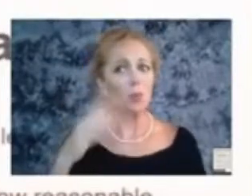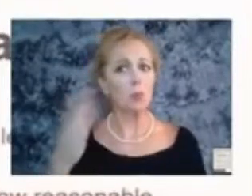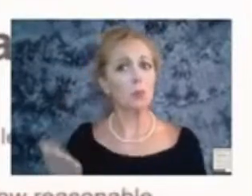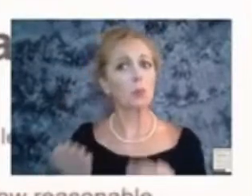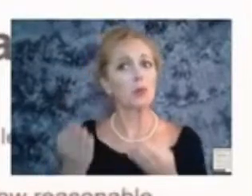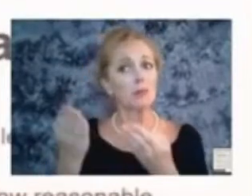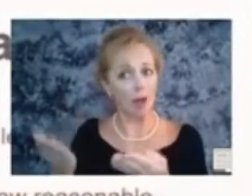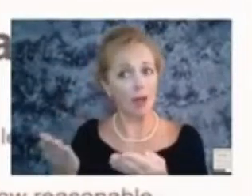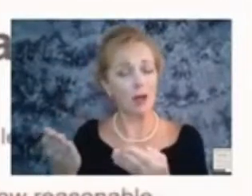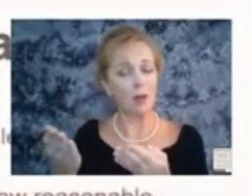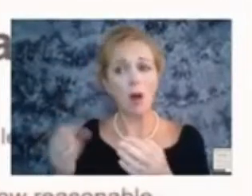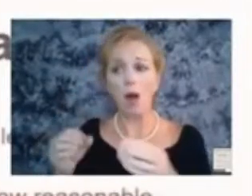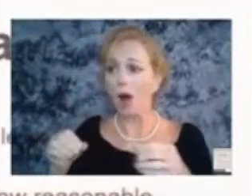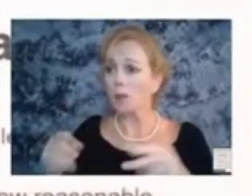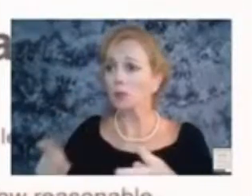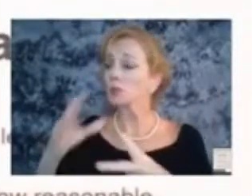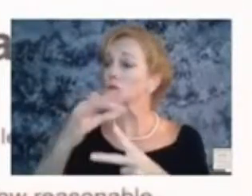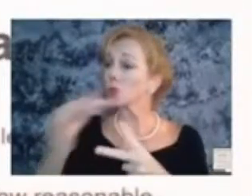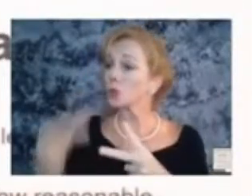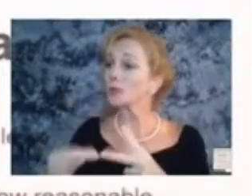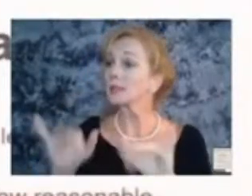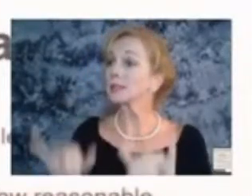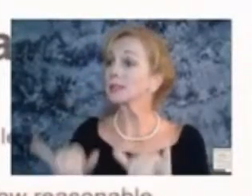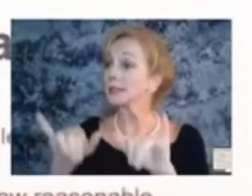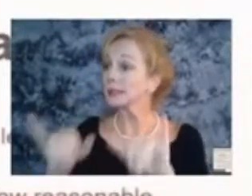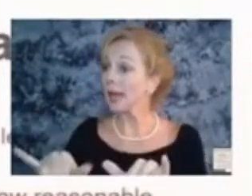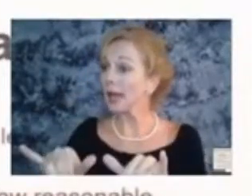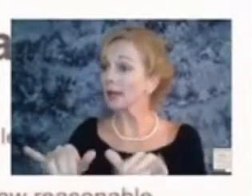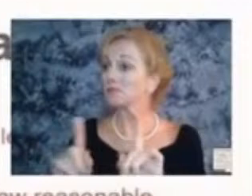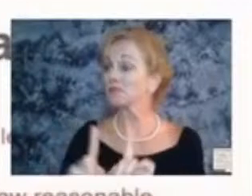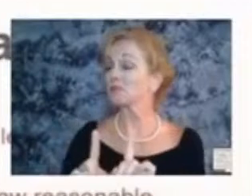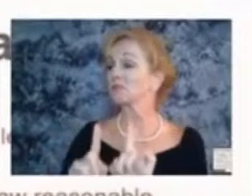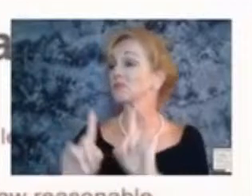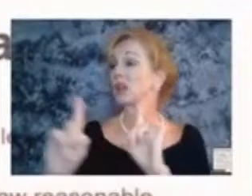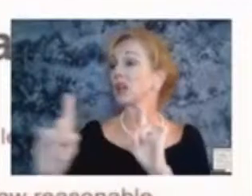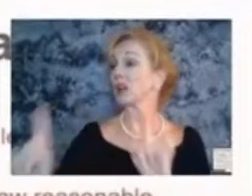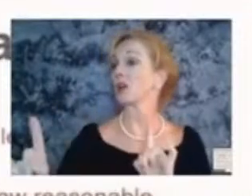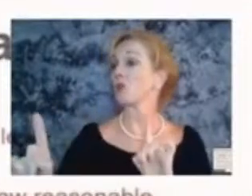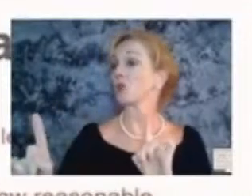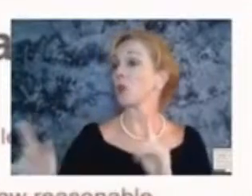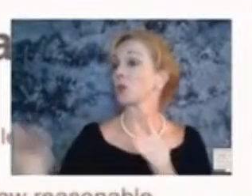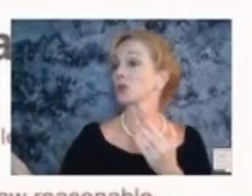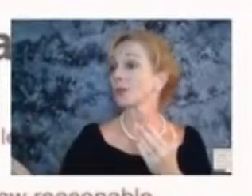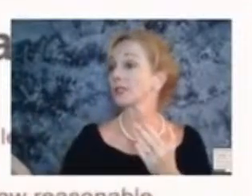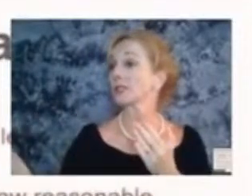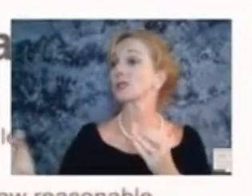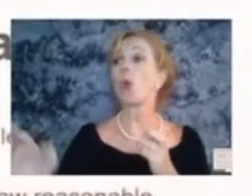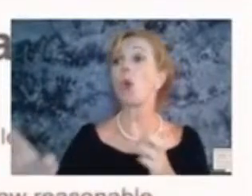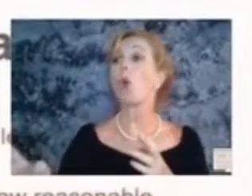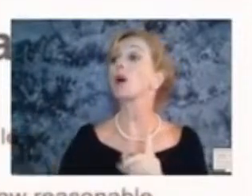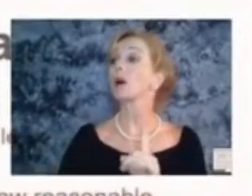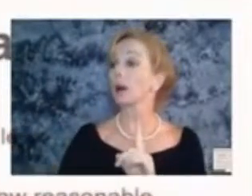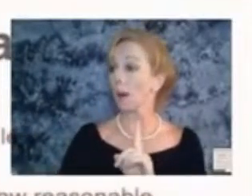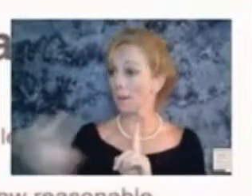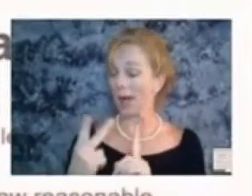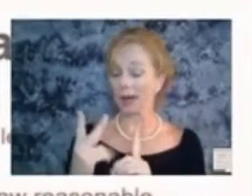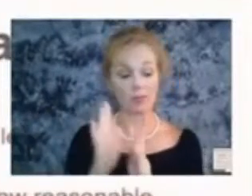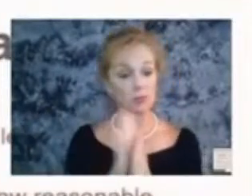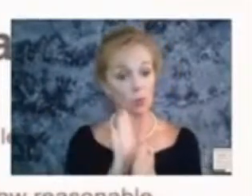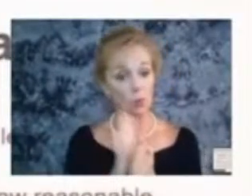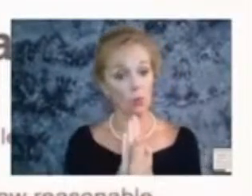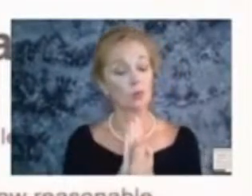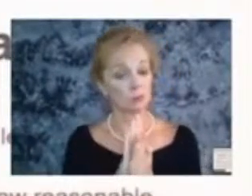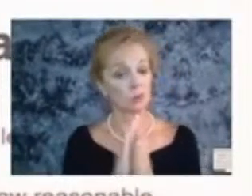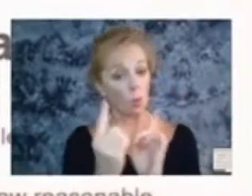choice on whether they stay and receive remote services or come back into our buildings. That will obviously play out differently for our other students